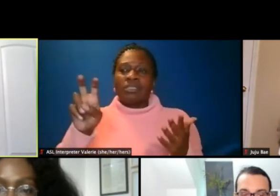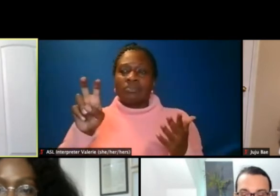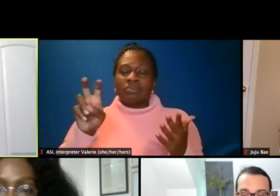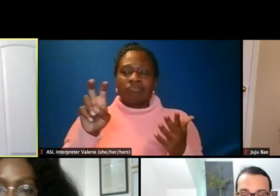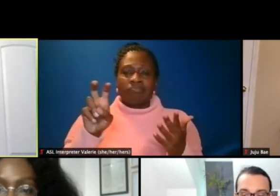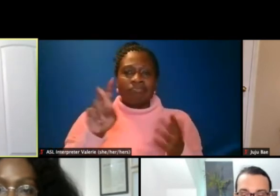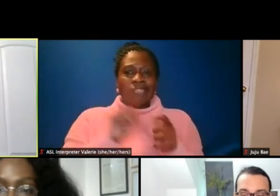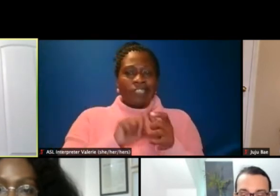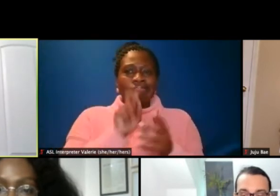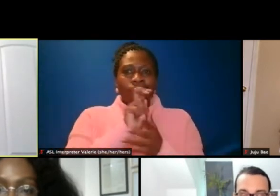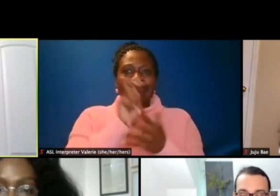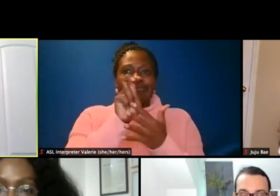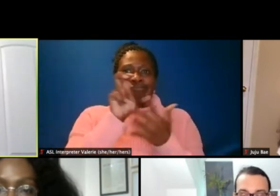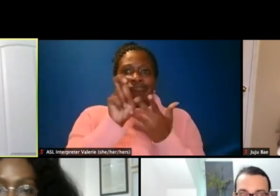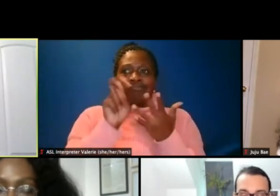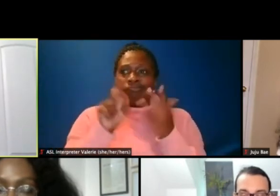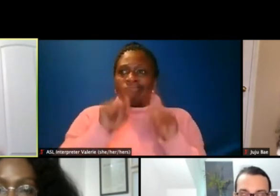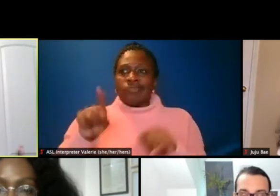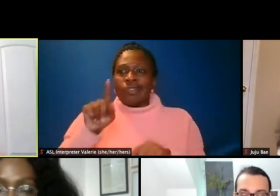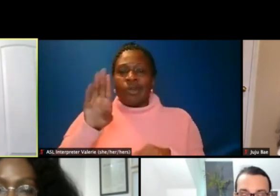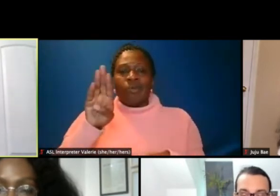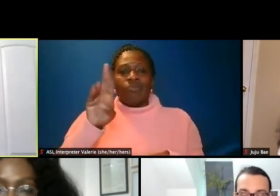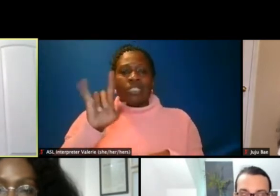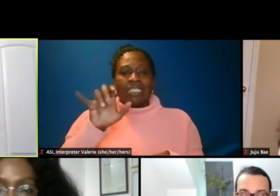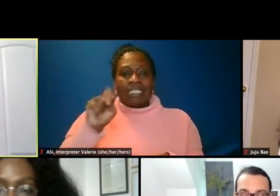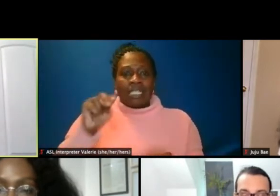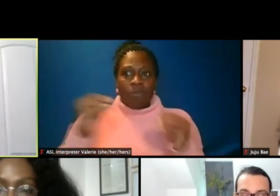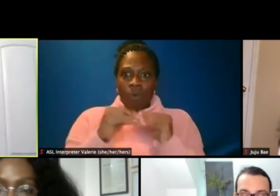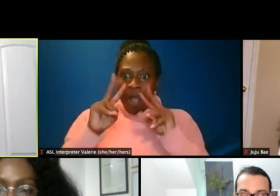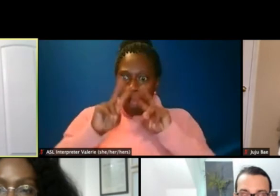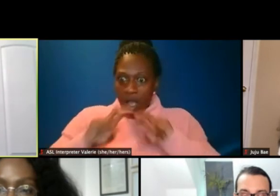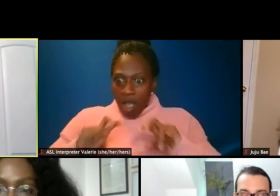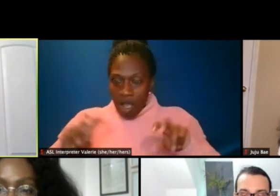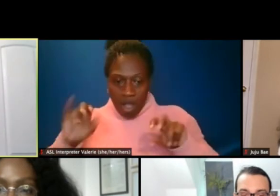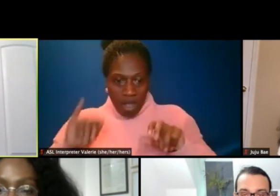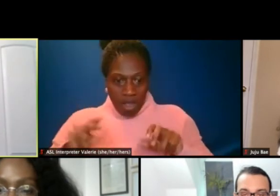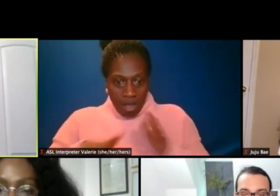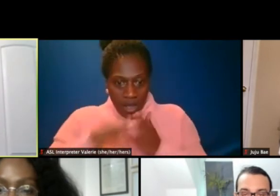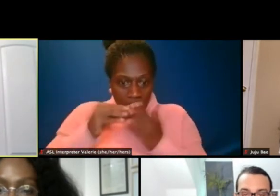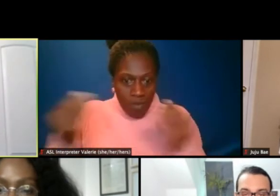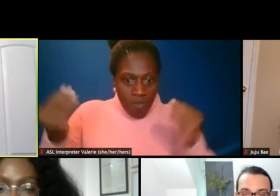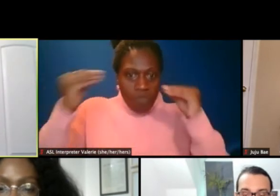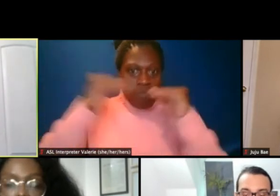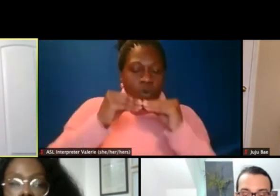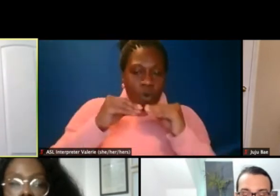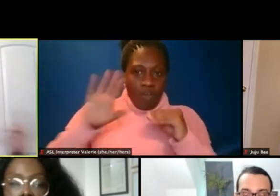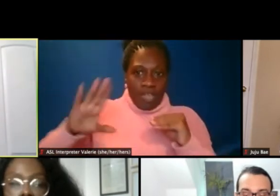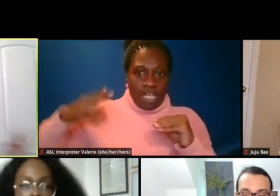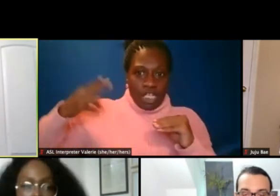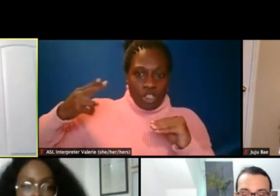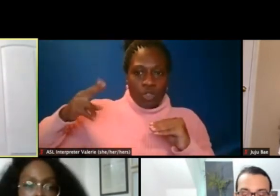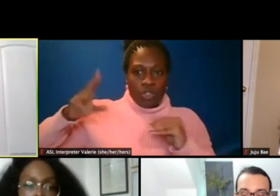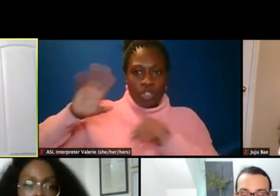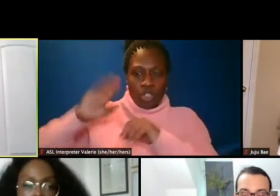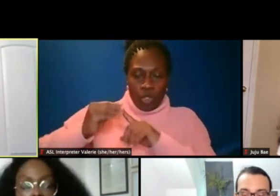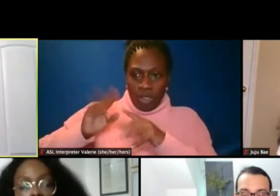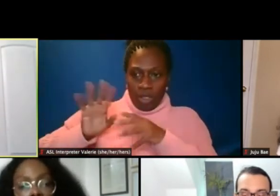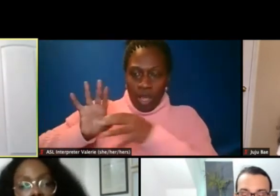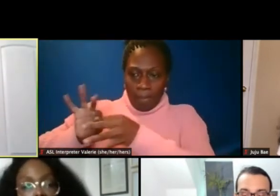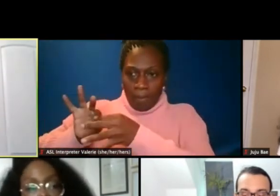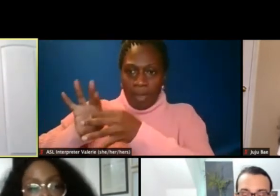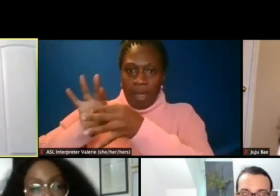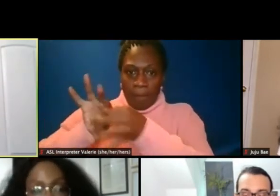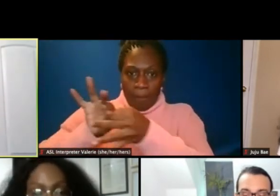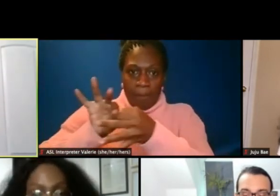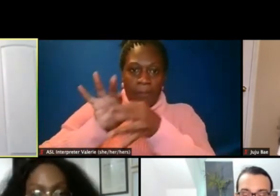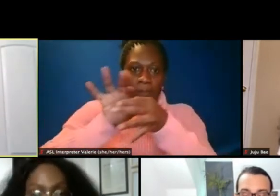trip to Brazil to further explore Afro-Brazilian history and culture and the connections to